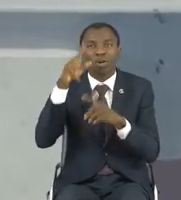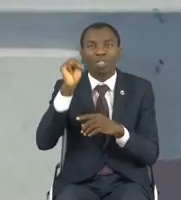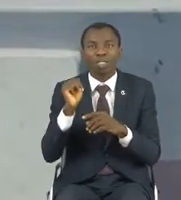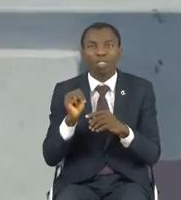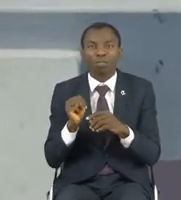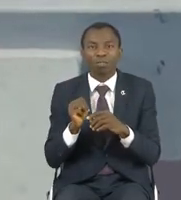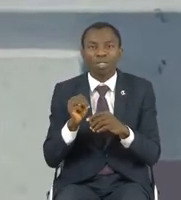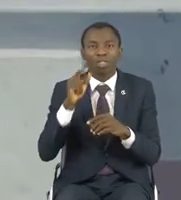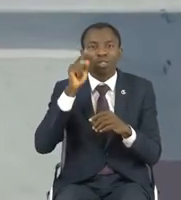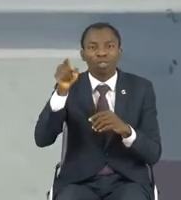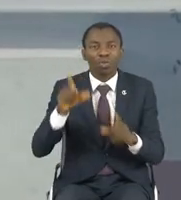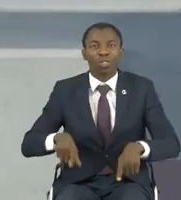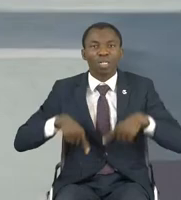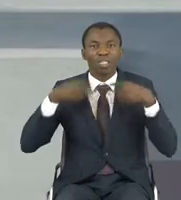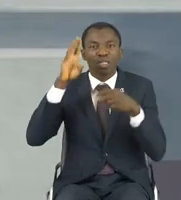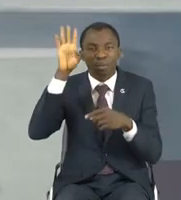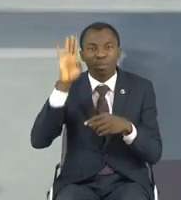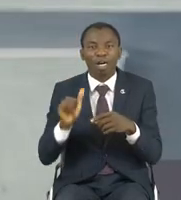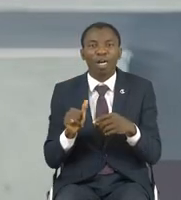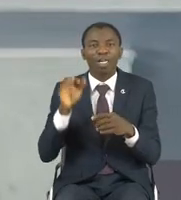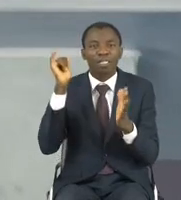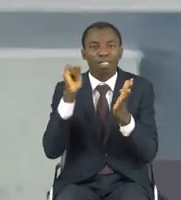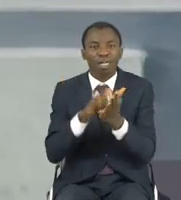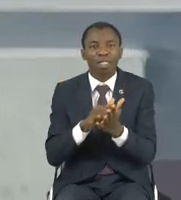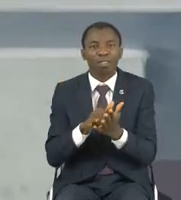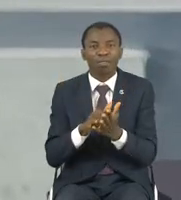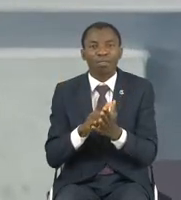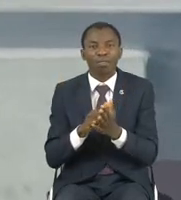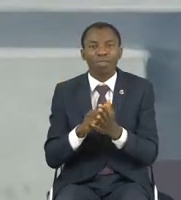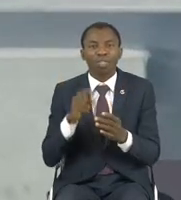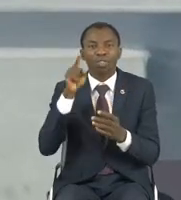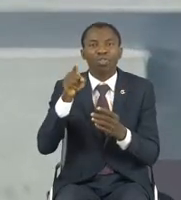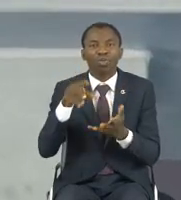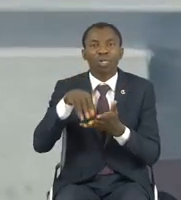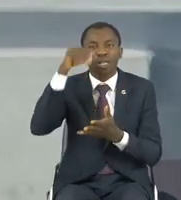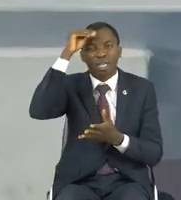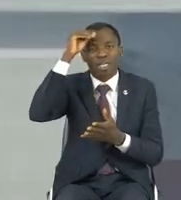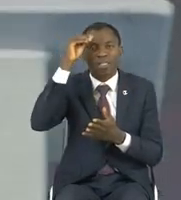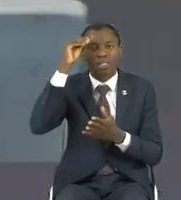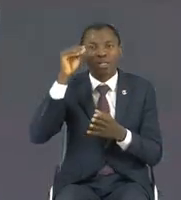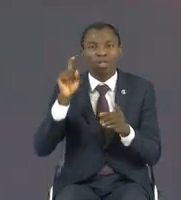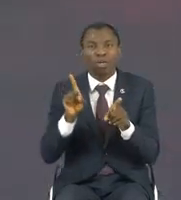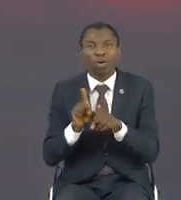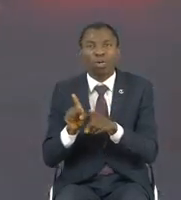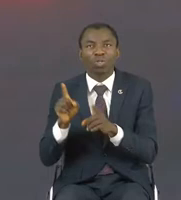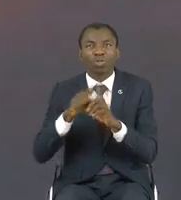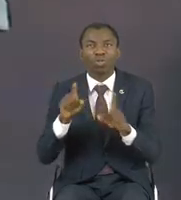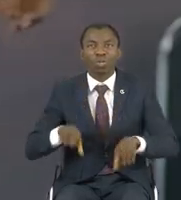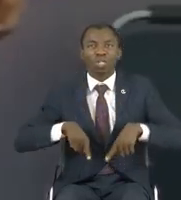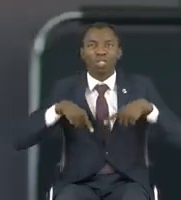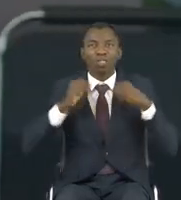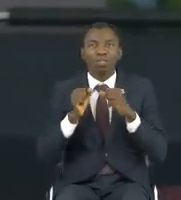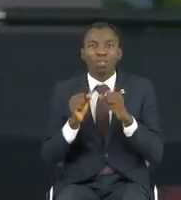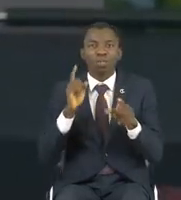you live by that. You learn also to lead. But before